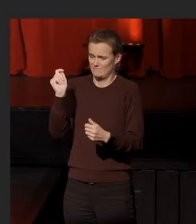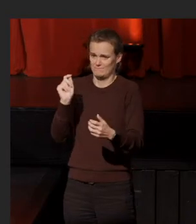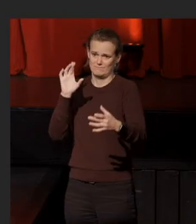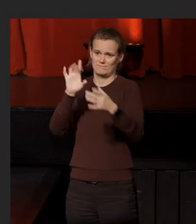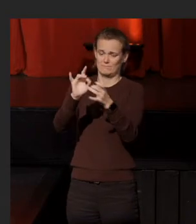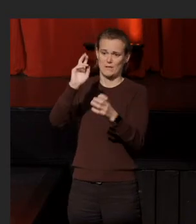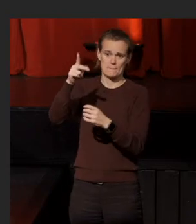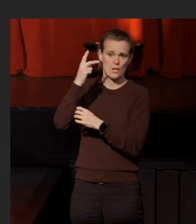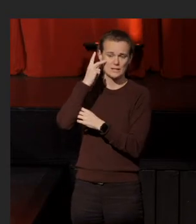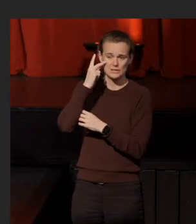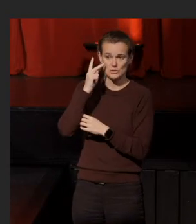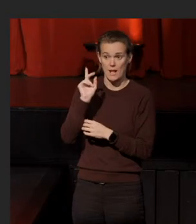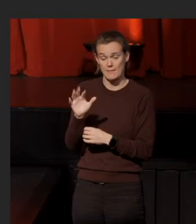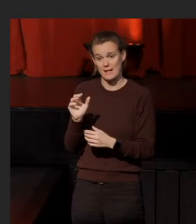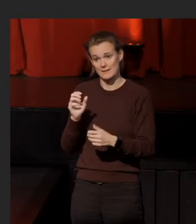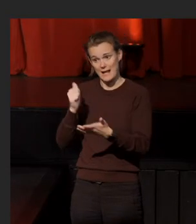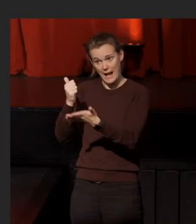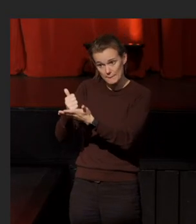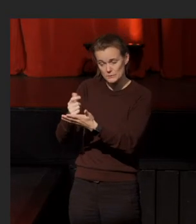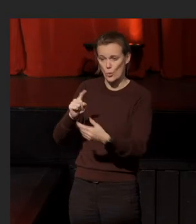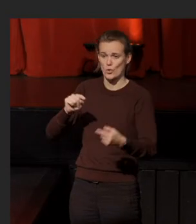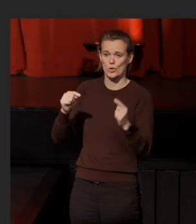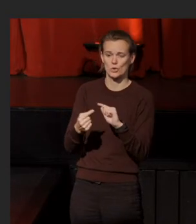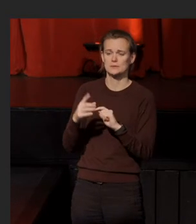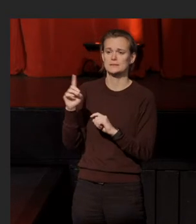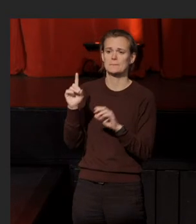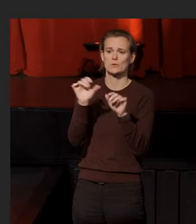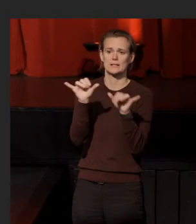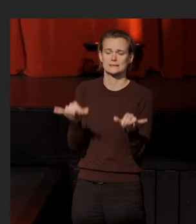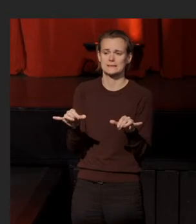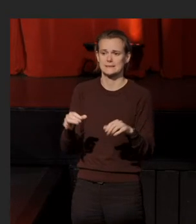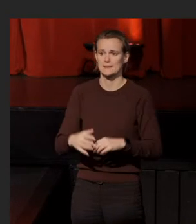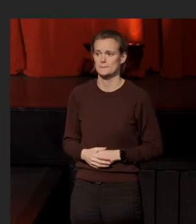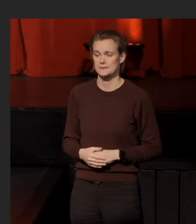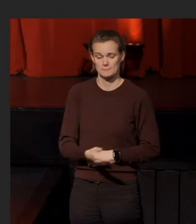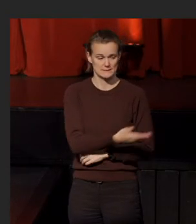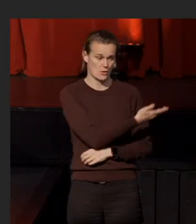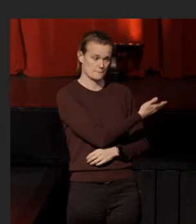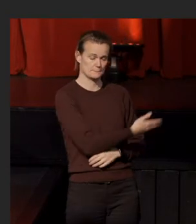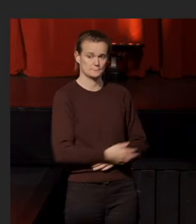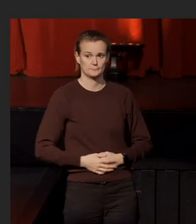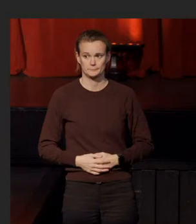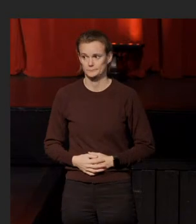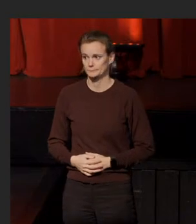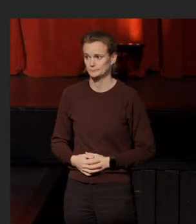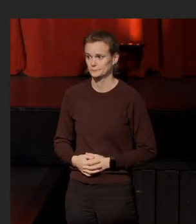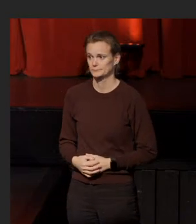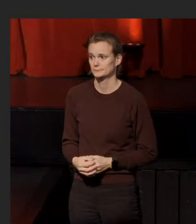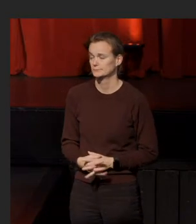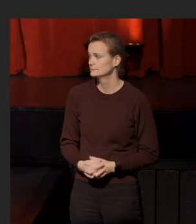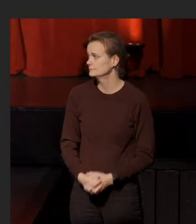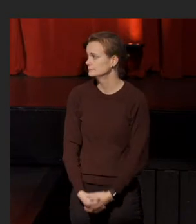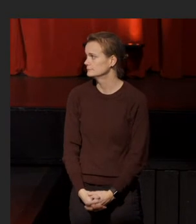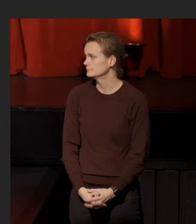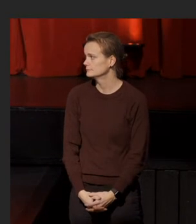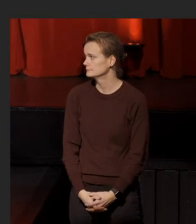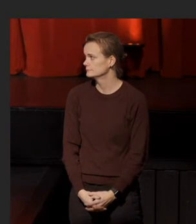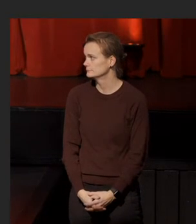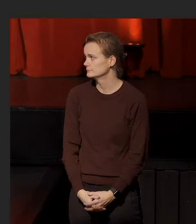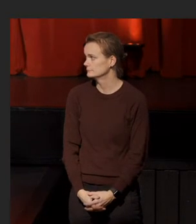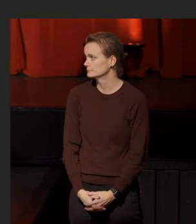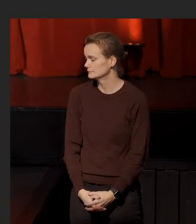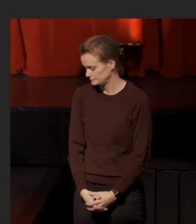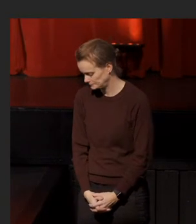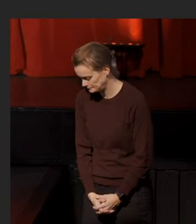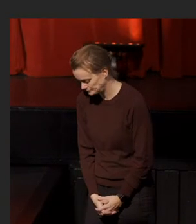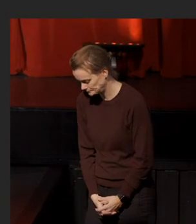or hurting democratic systems? And I'll put that to you, Ms. Hall-Jamieson, first. I would like to narrow